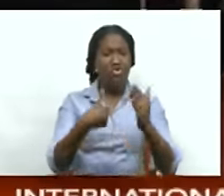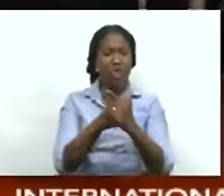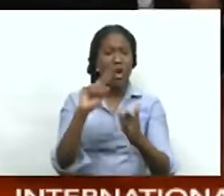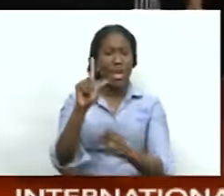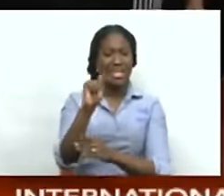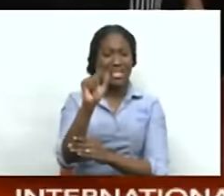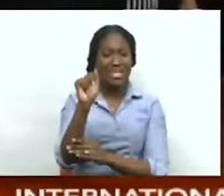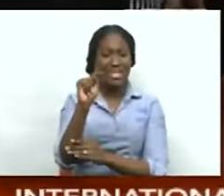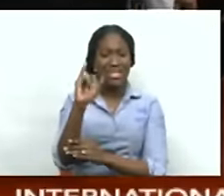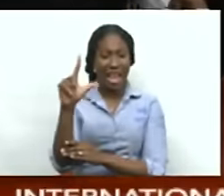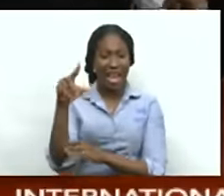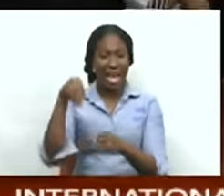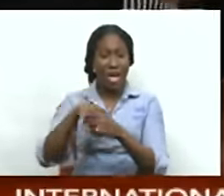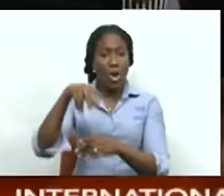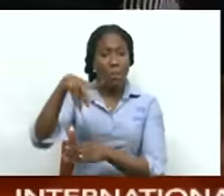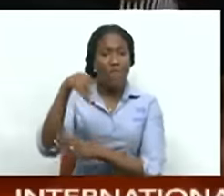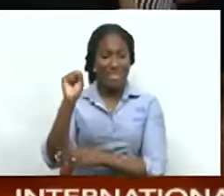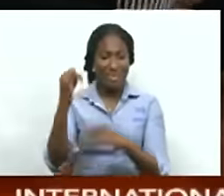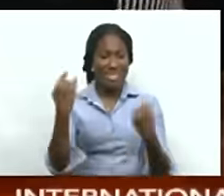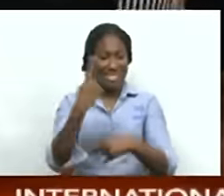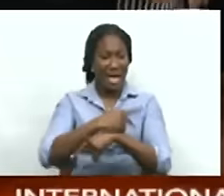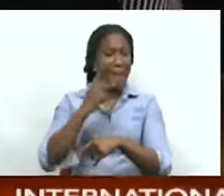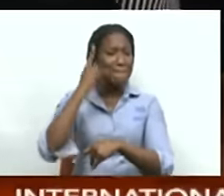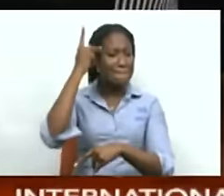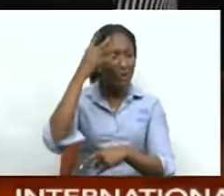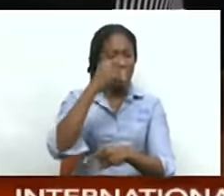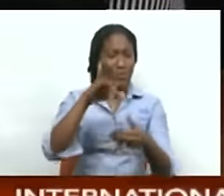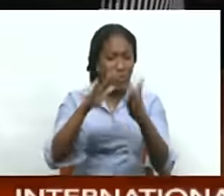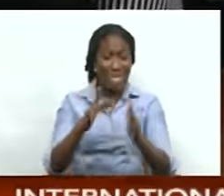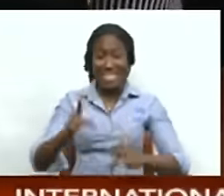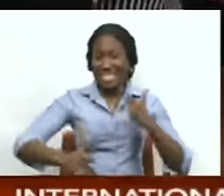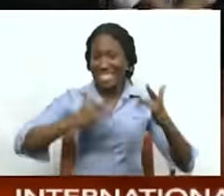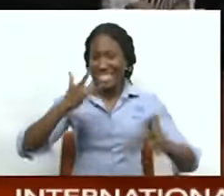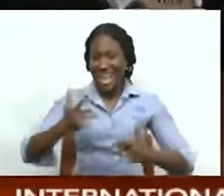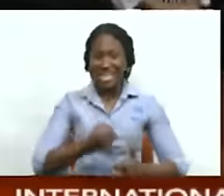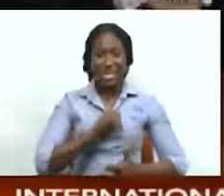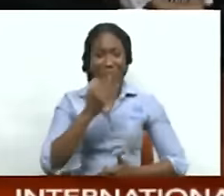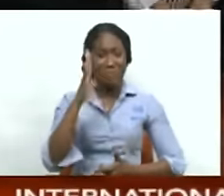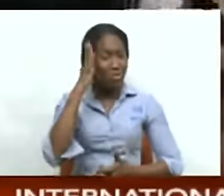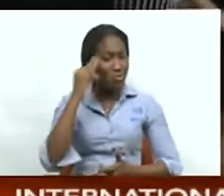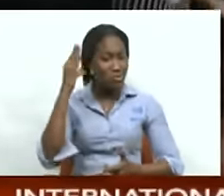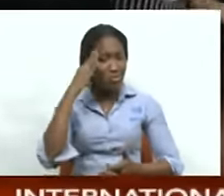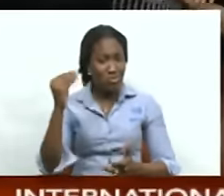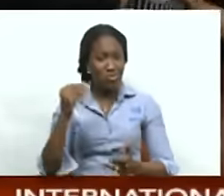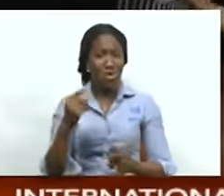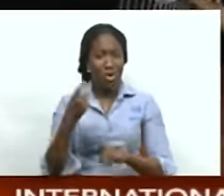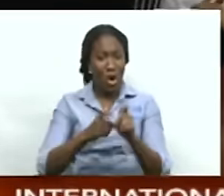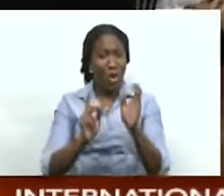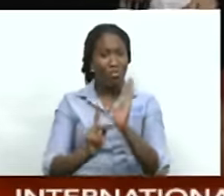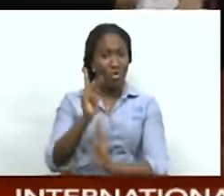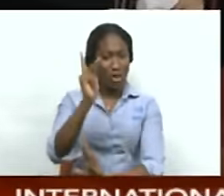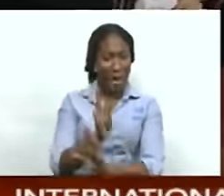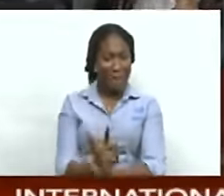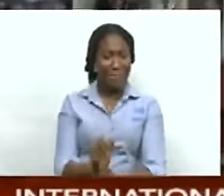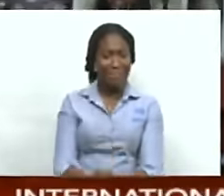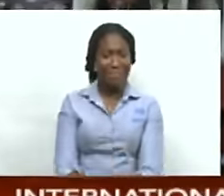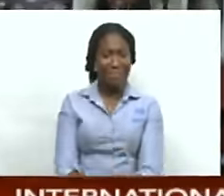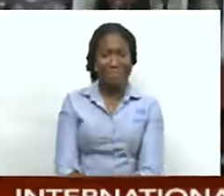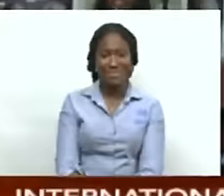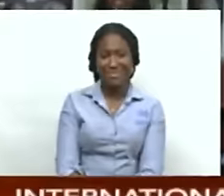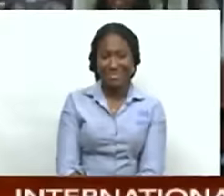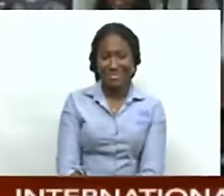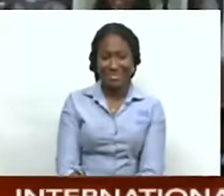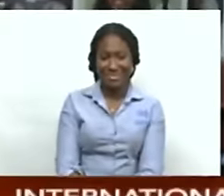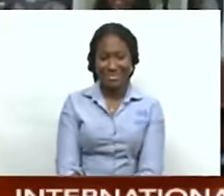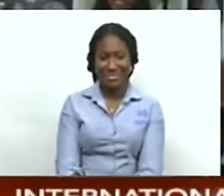both parents and graduates were excited to share the many benefits of the program. The Heroes Development